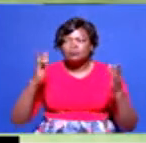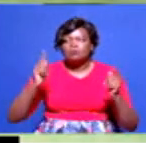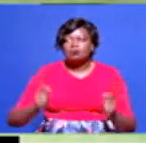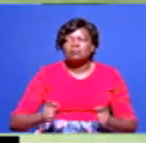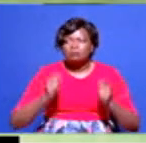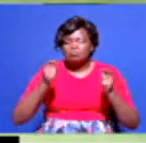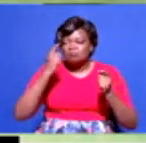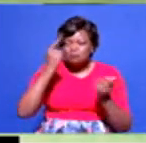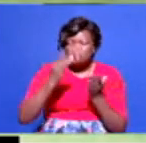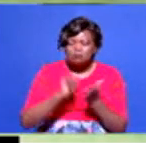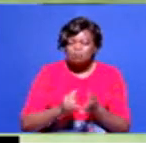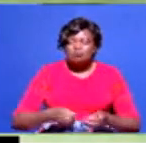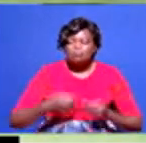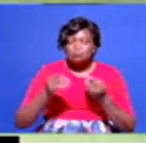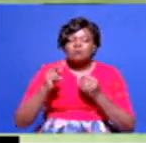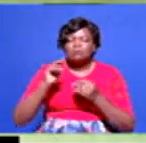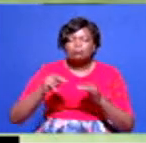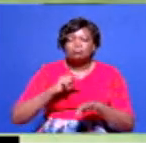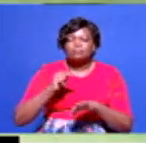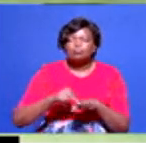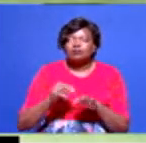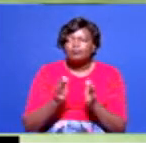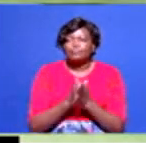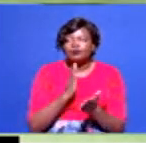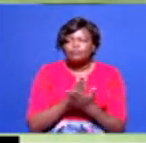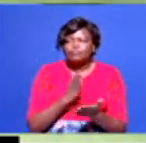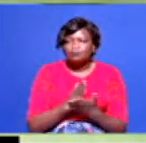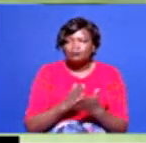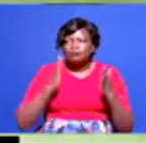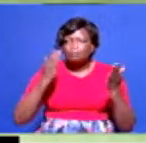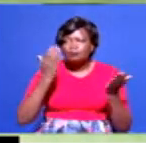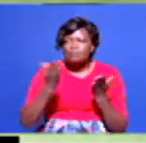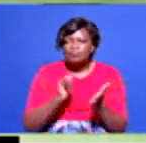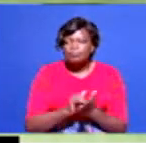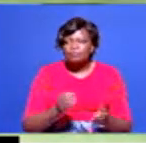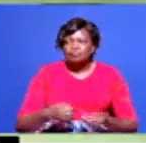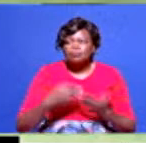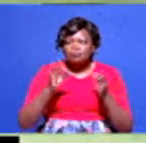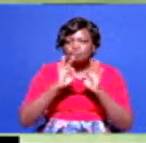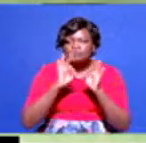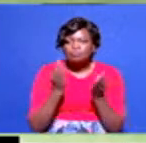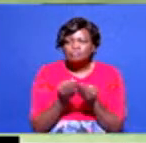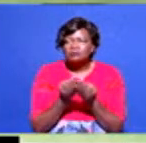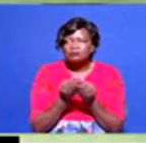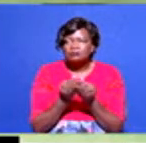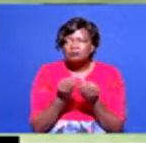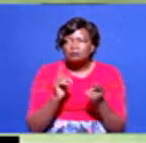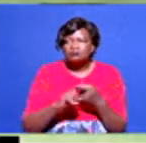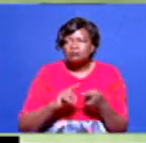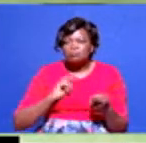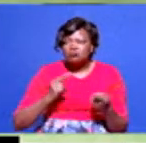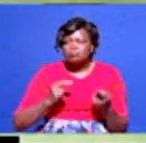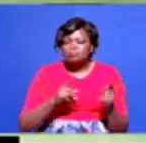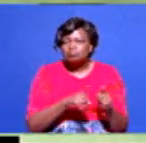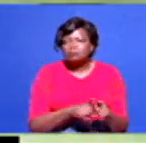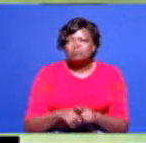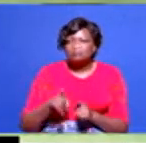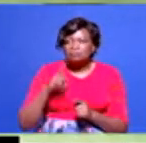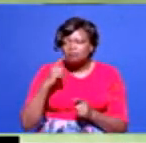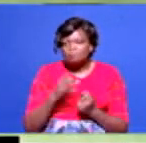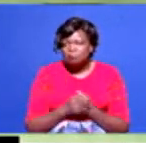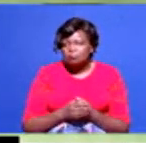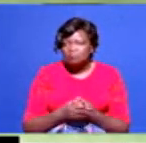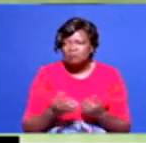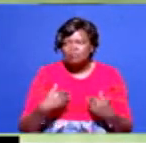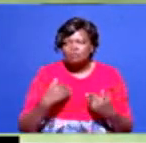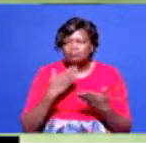services given to this nation. I'm sure also for the great services given to his family, to us also who in one way have had some relation